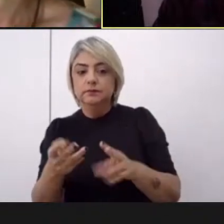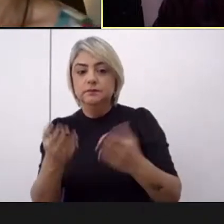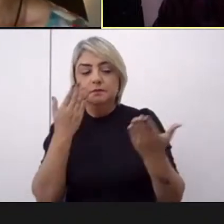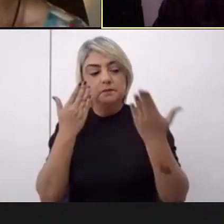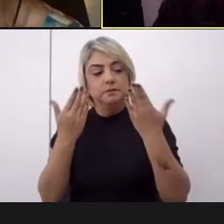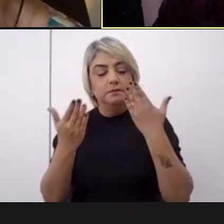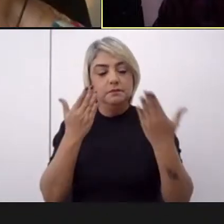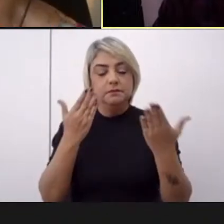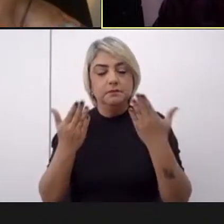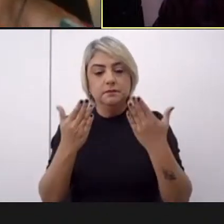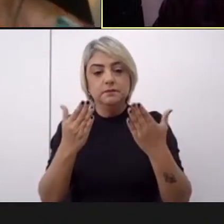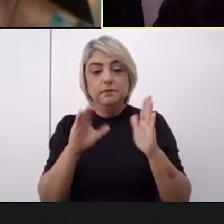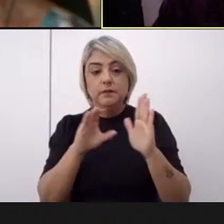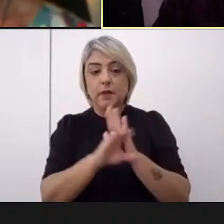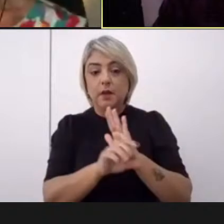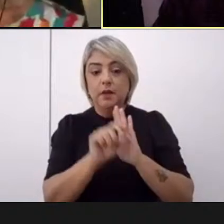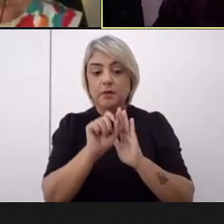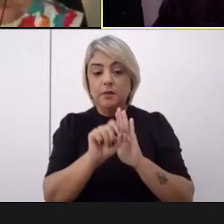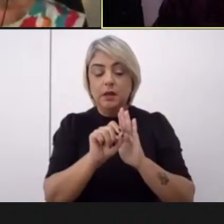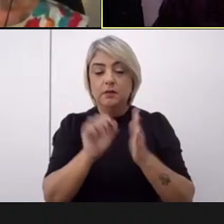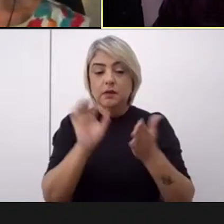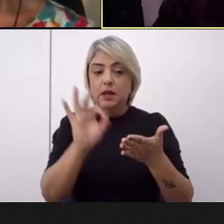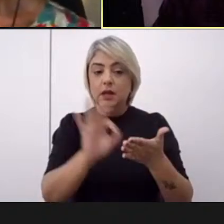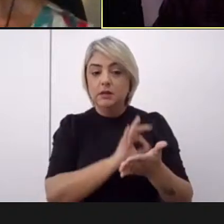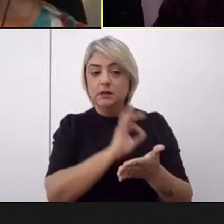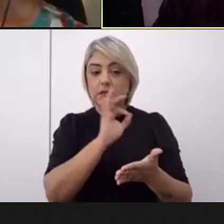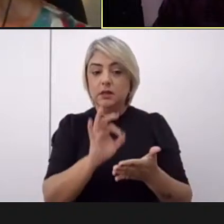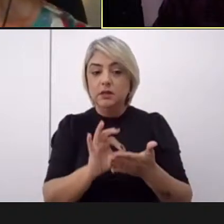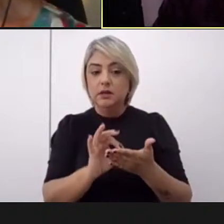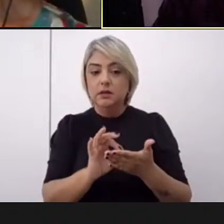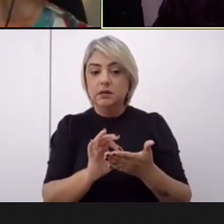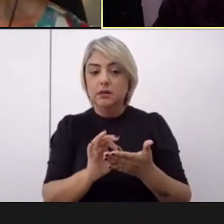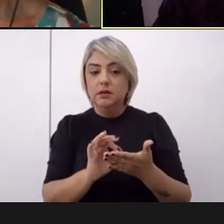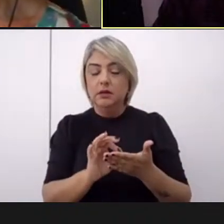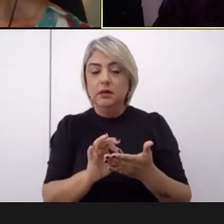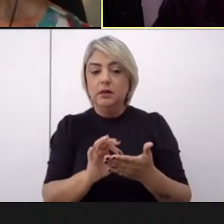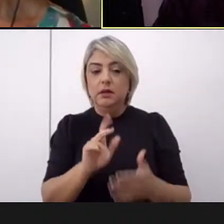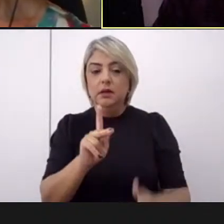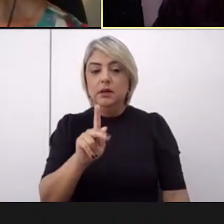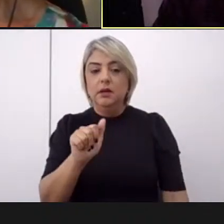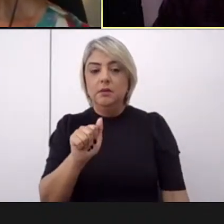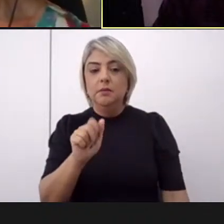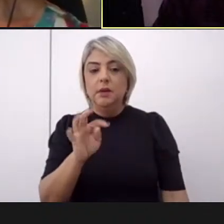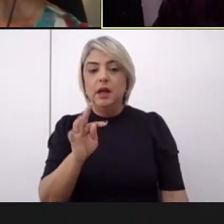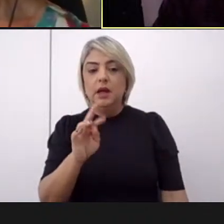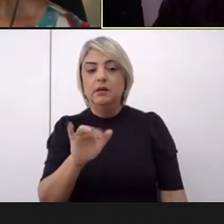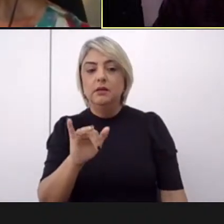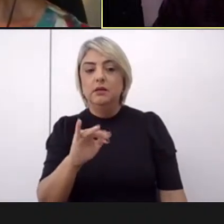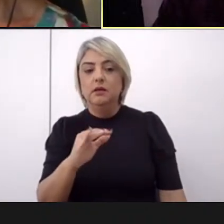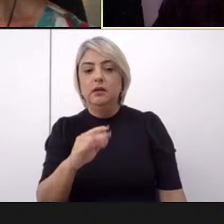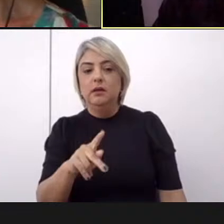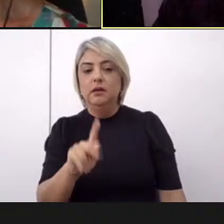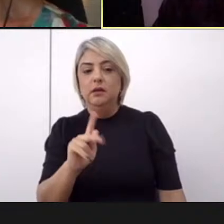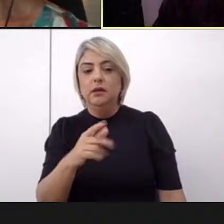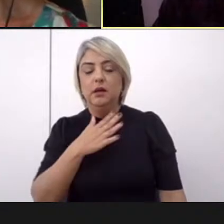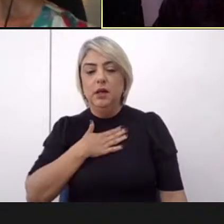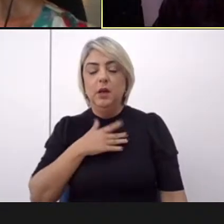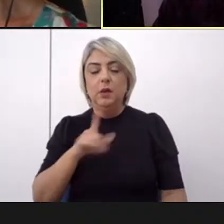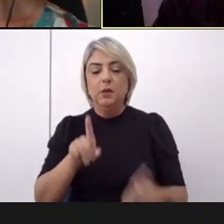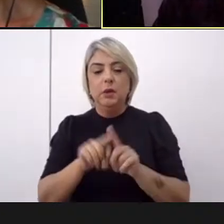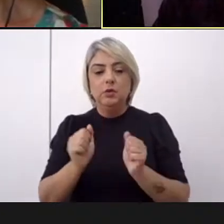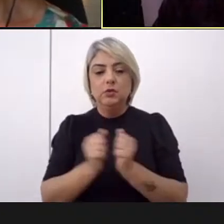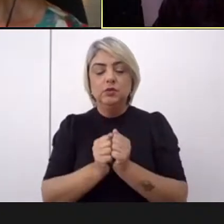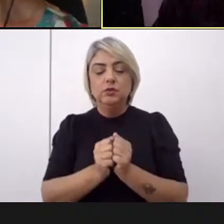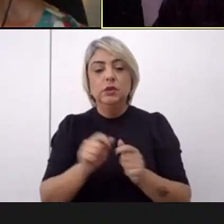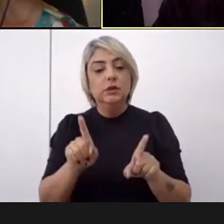was signed by Magdalena Radziński, Patrick Hassenteufel, and myself. And we also have another